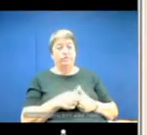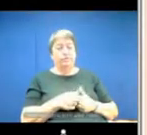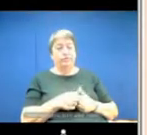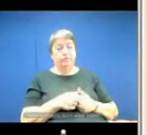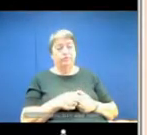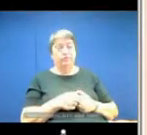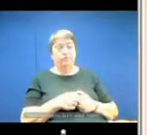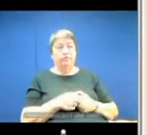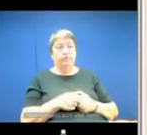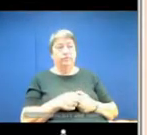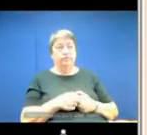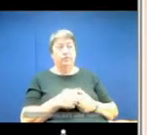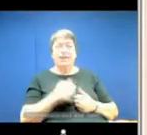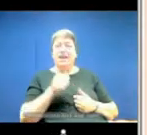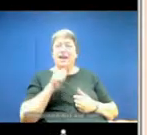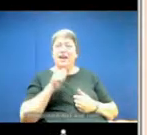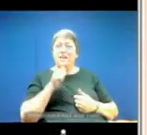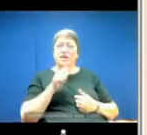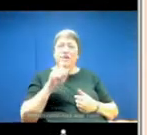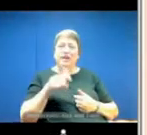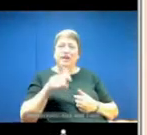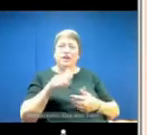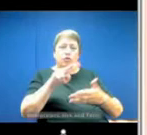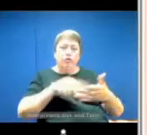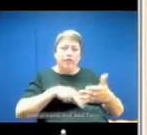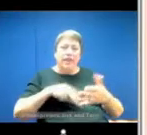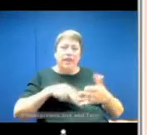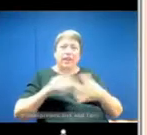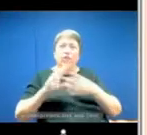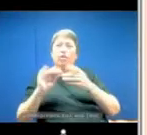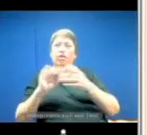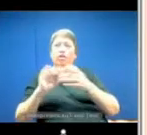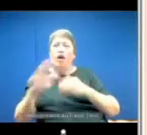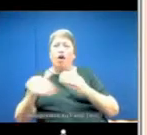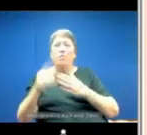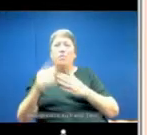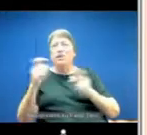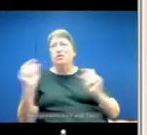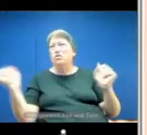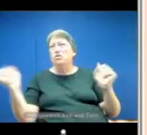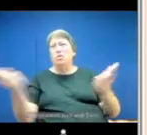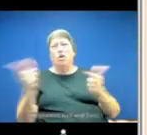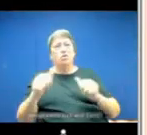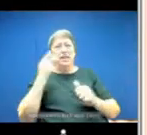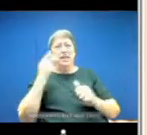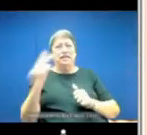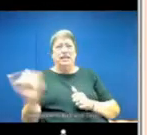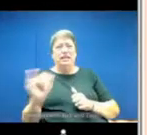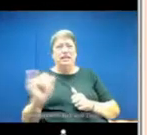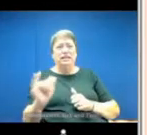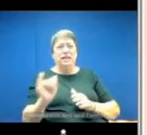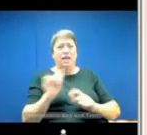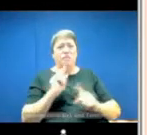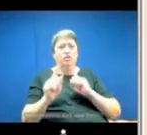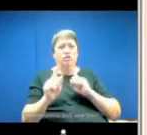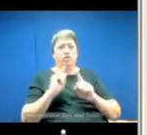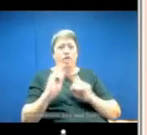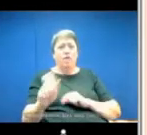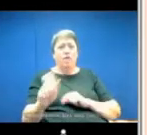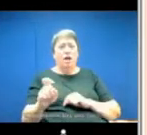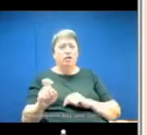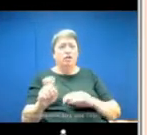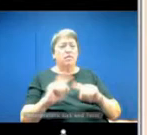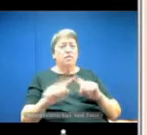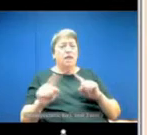I'm not sure I need to read everybody's comments because we're all reading the same chat box. But I think we come to the